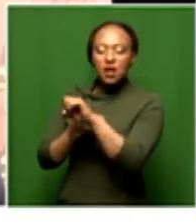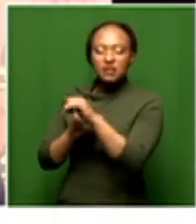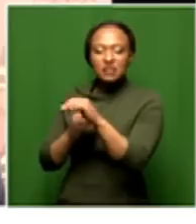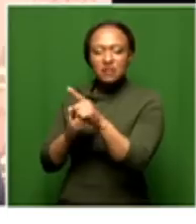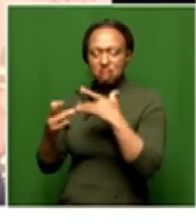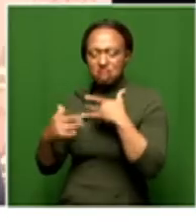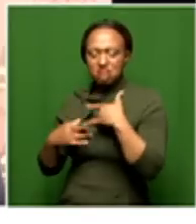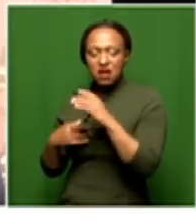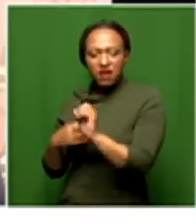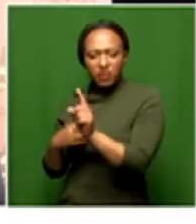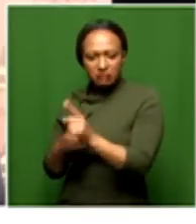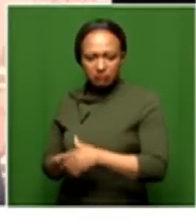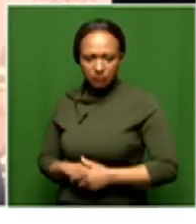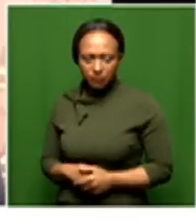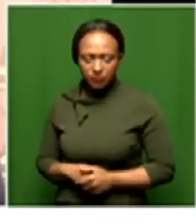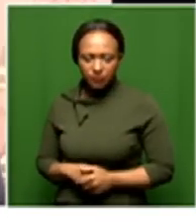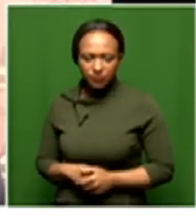is concerned about.